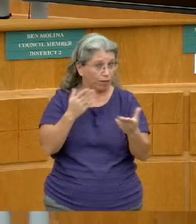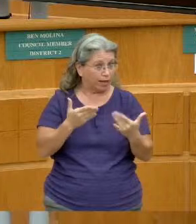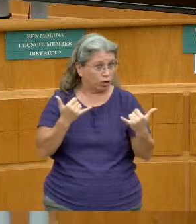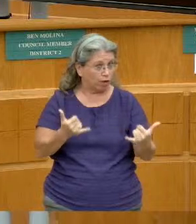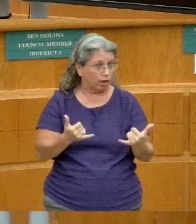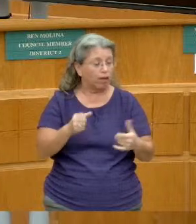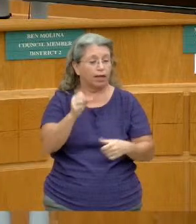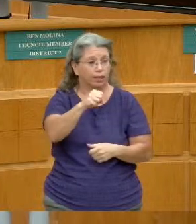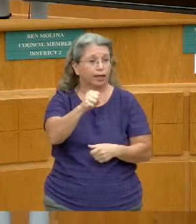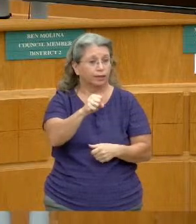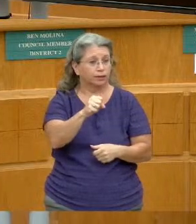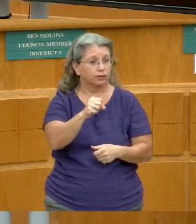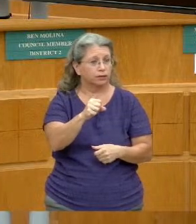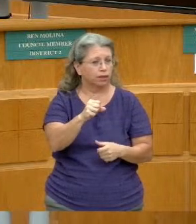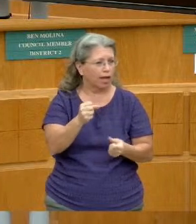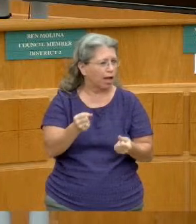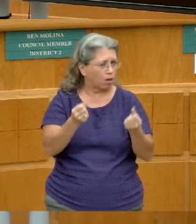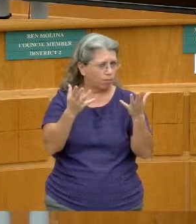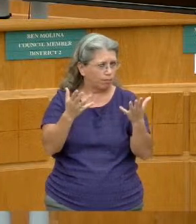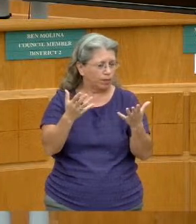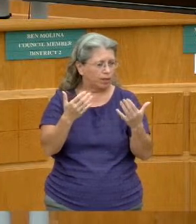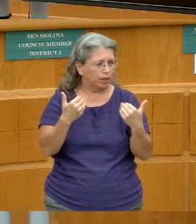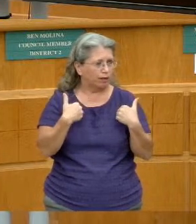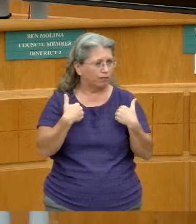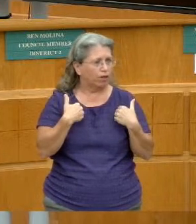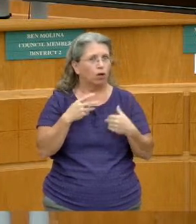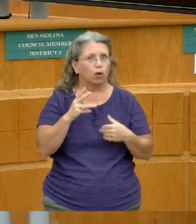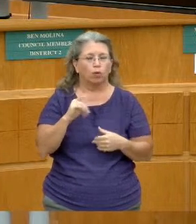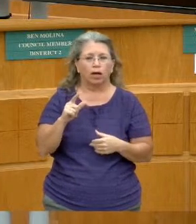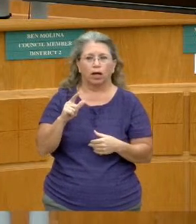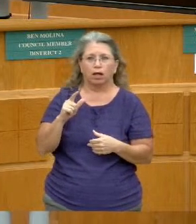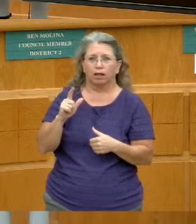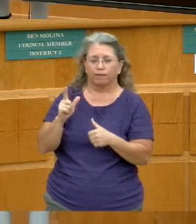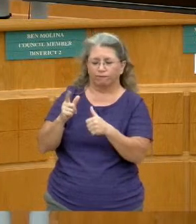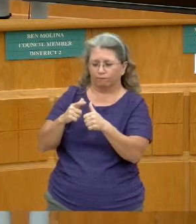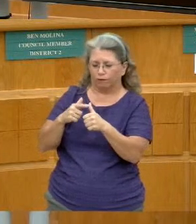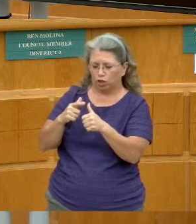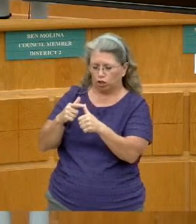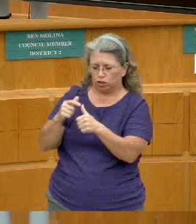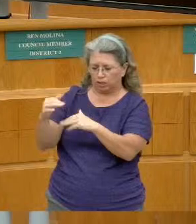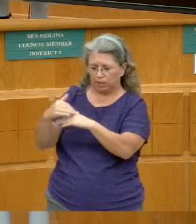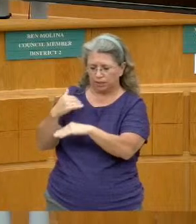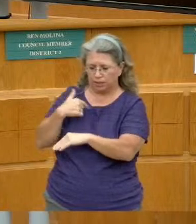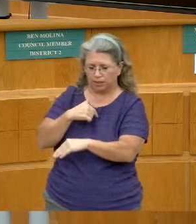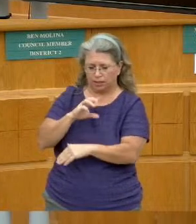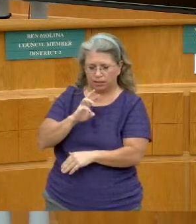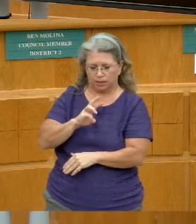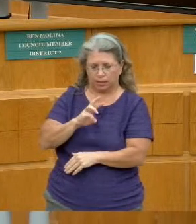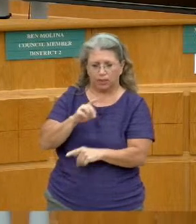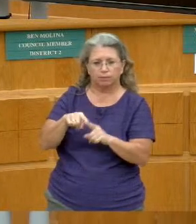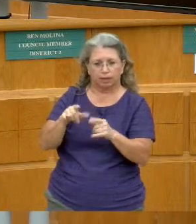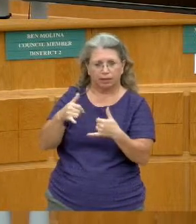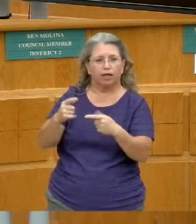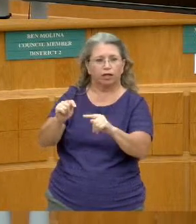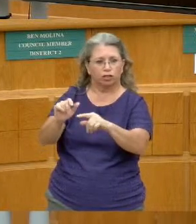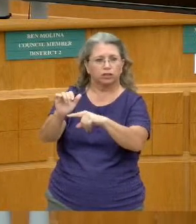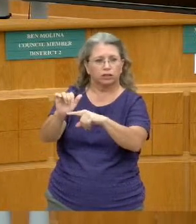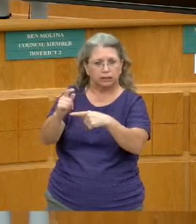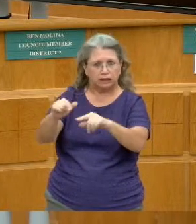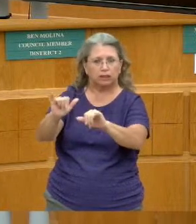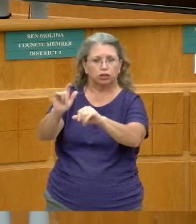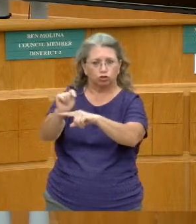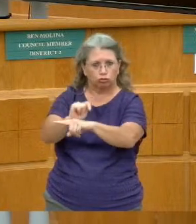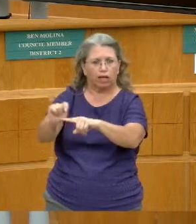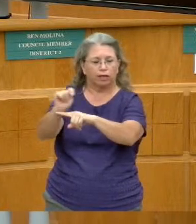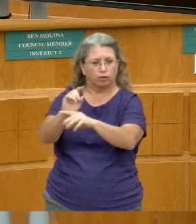here now. Mm-hmm. And how many are those? Well, initially they sent us 6, and then they keep, training more and more. But our own staff